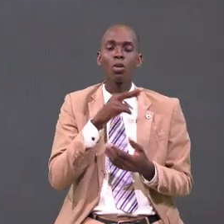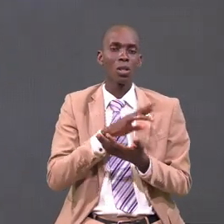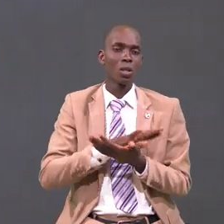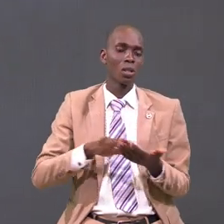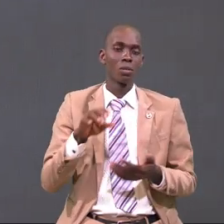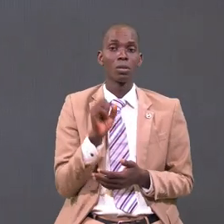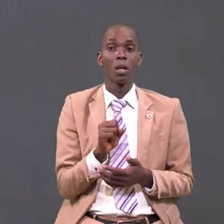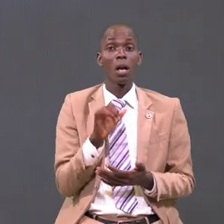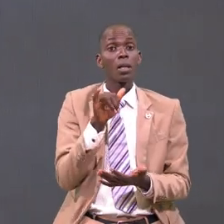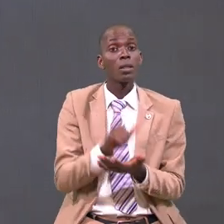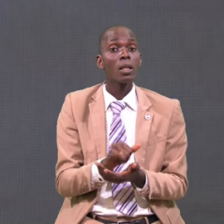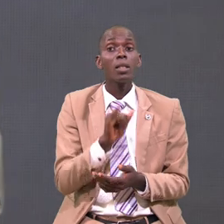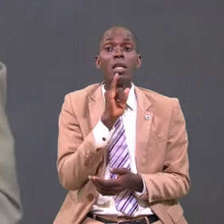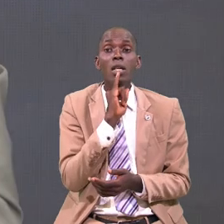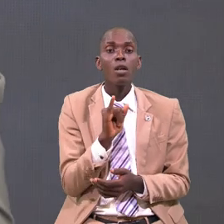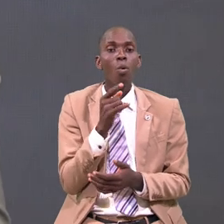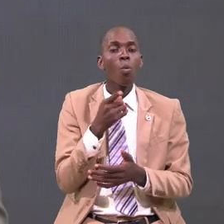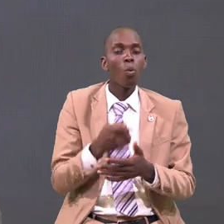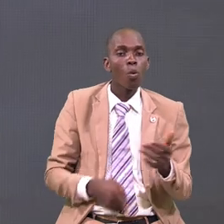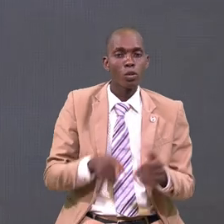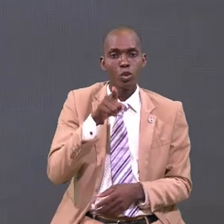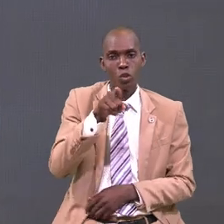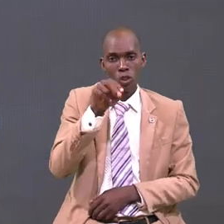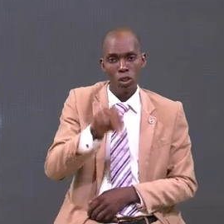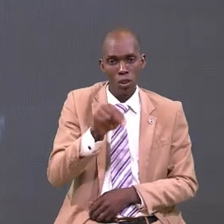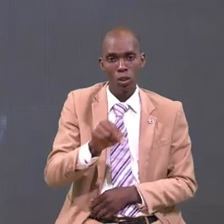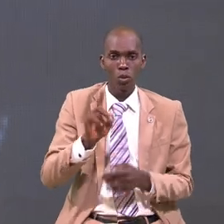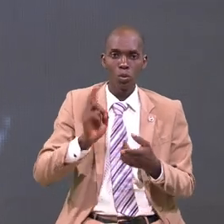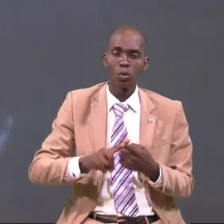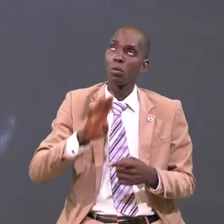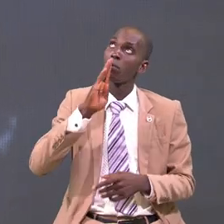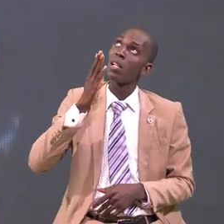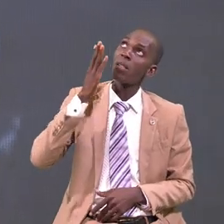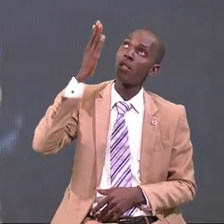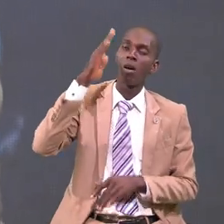That is what it takes to make it on the final day.